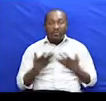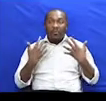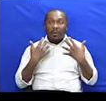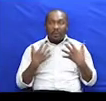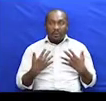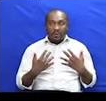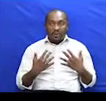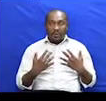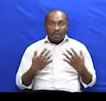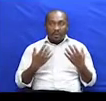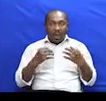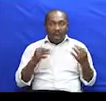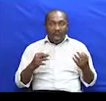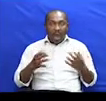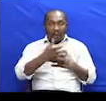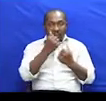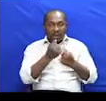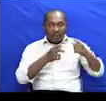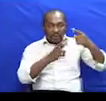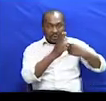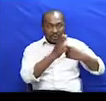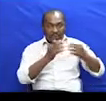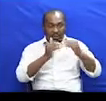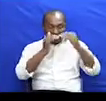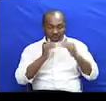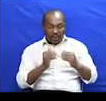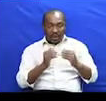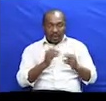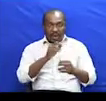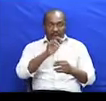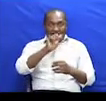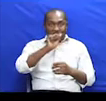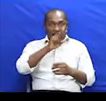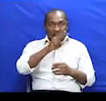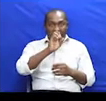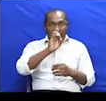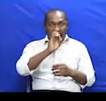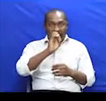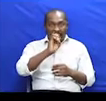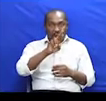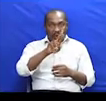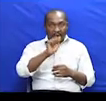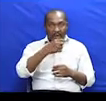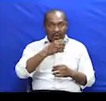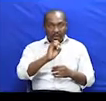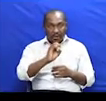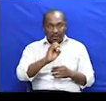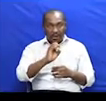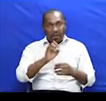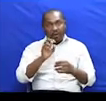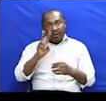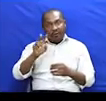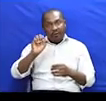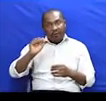So how do we go about it? Is solution. Average volume, that is a volume used. Average,